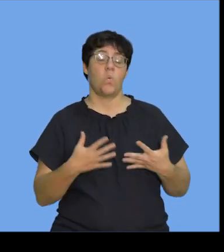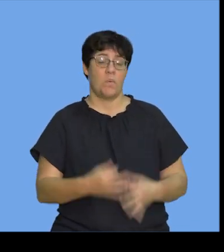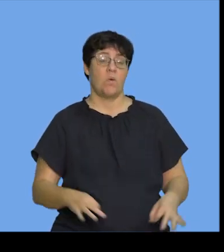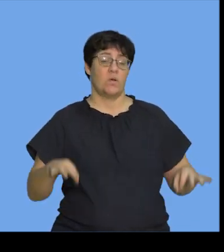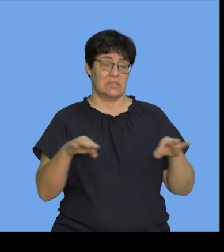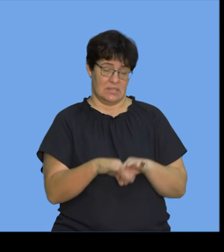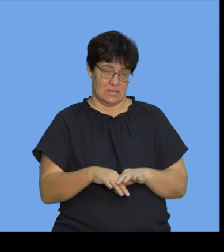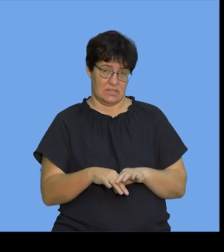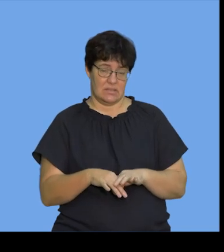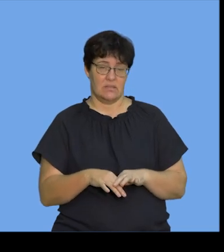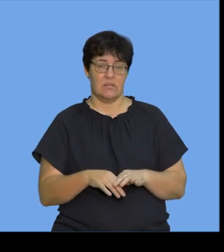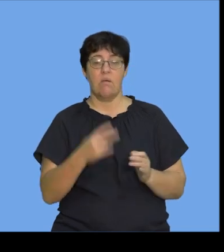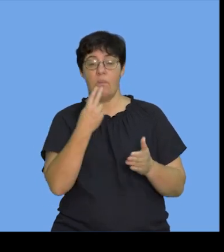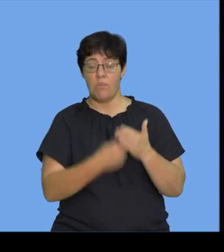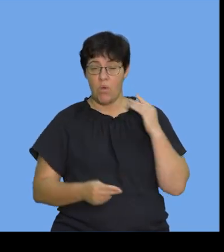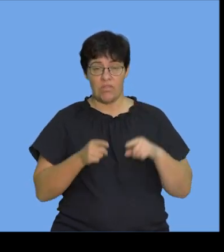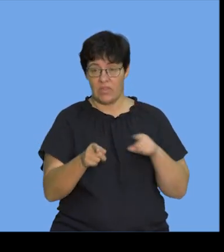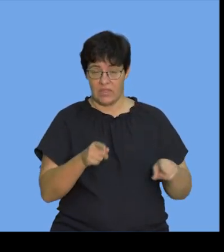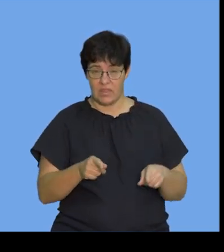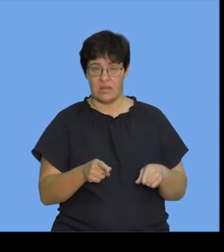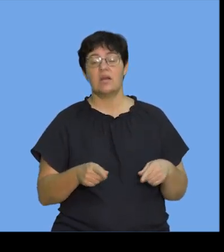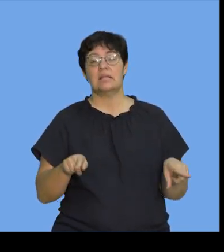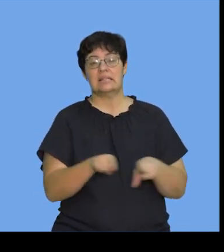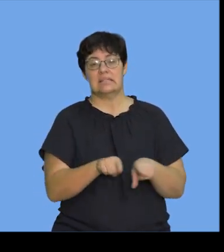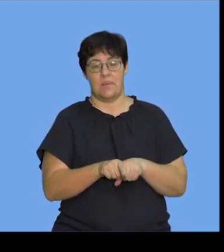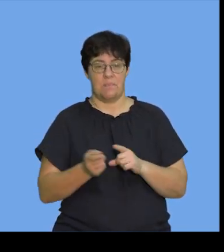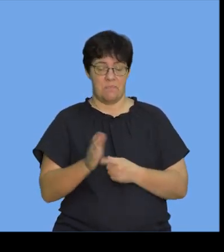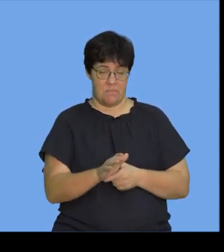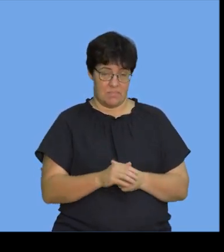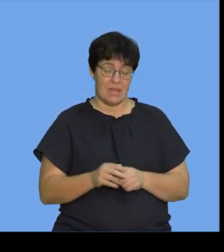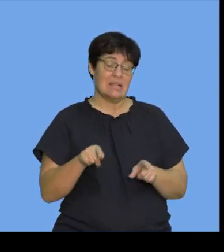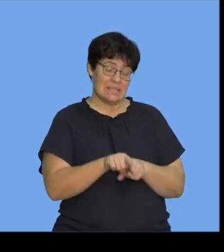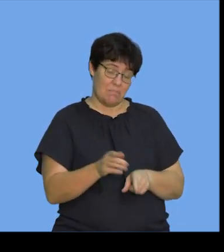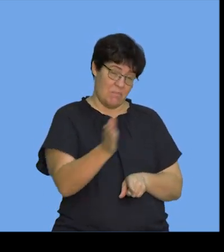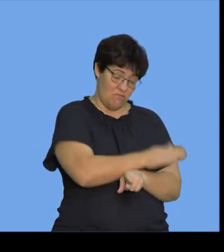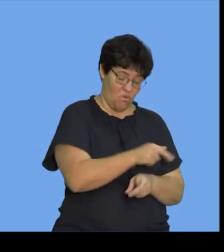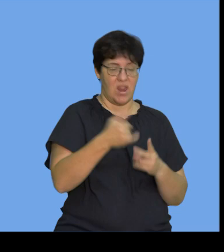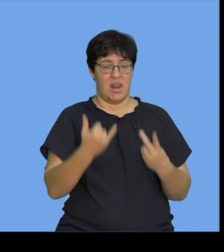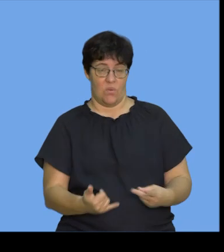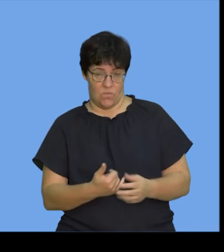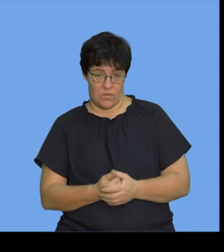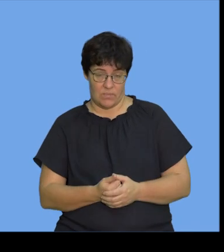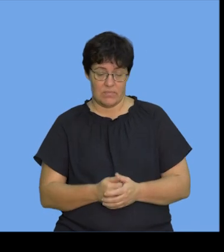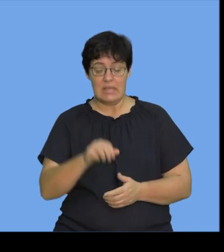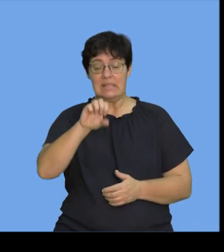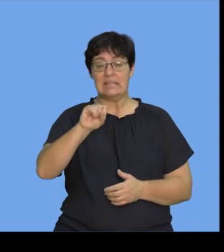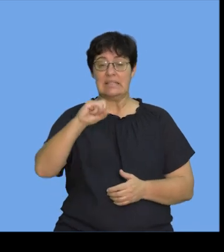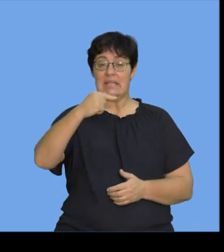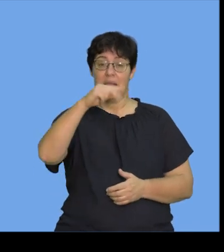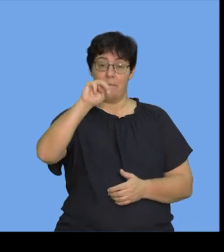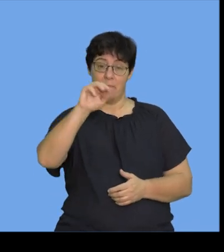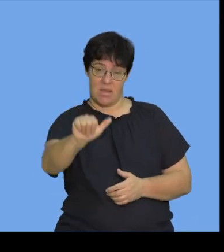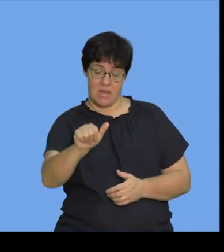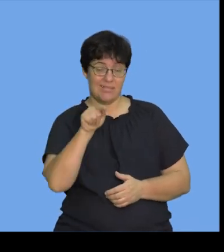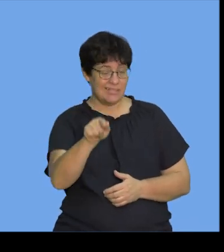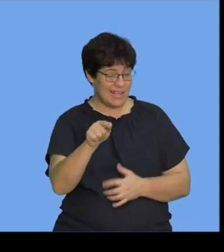do both the things that we did in the first segment and in this segment. When dealing with the sigma notation, right? When